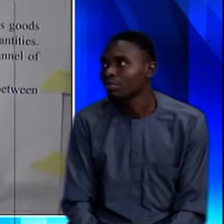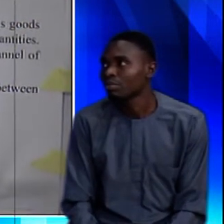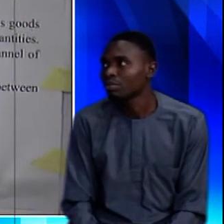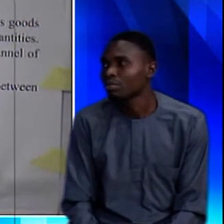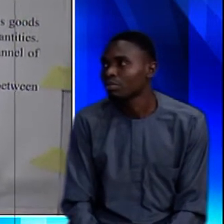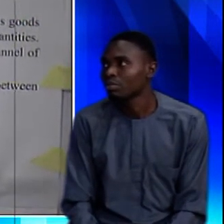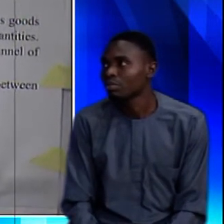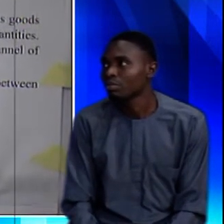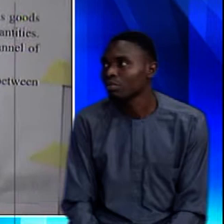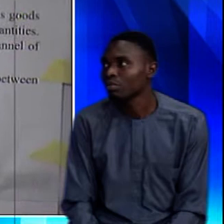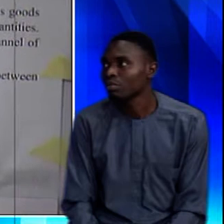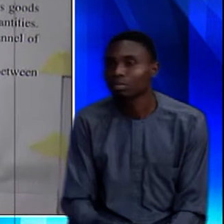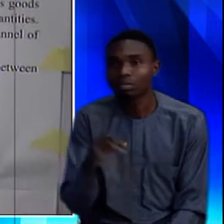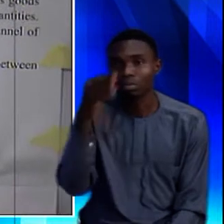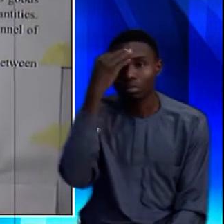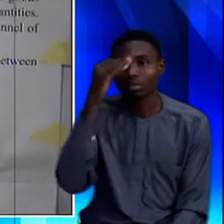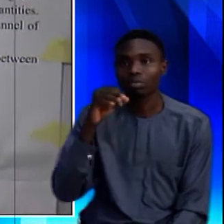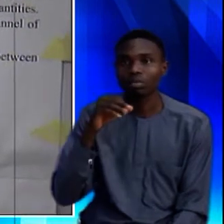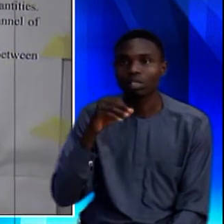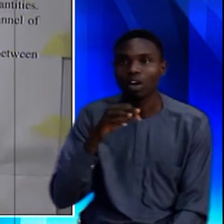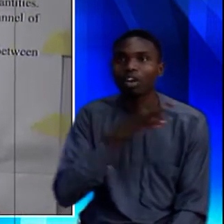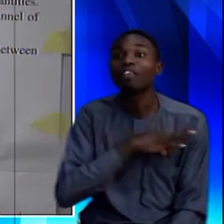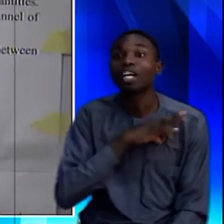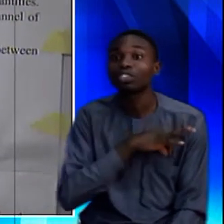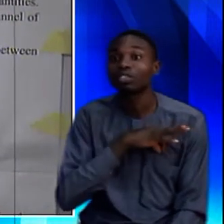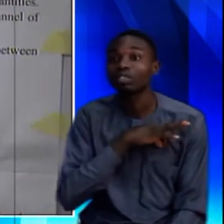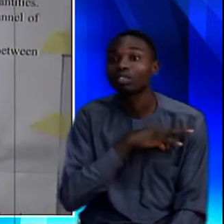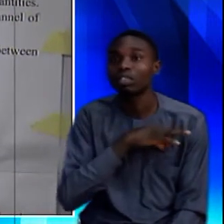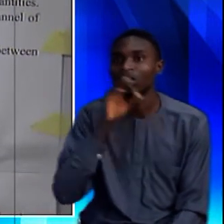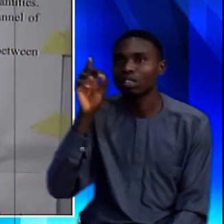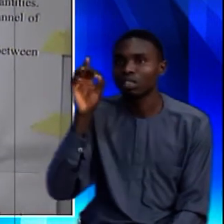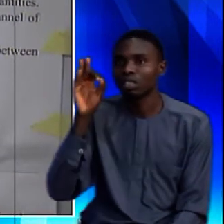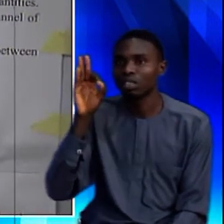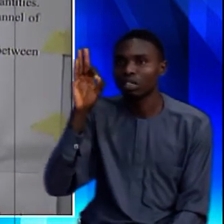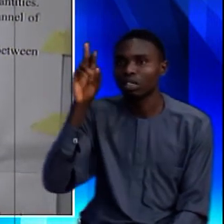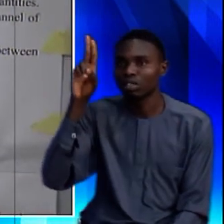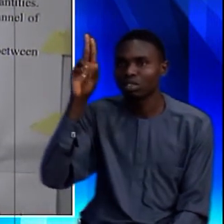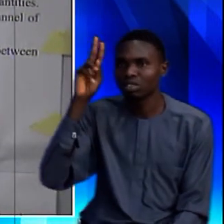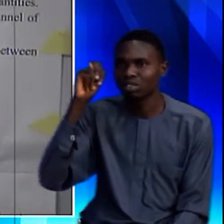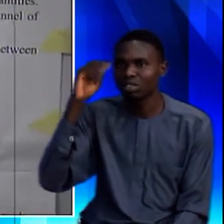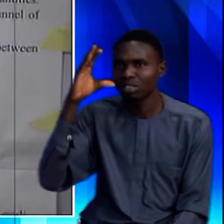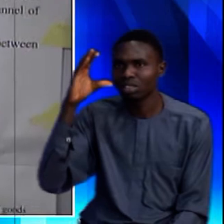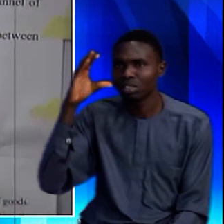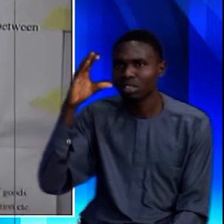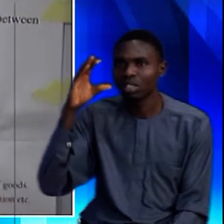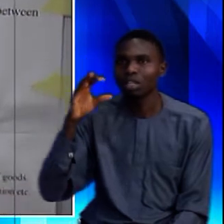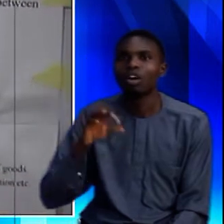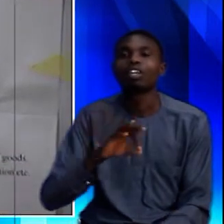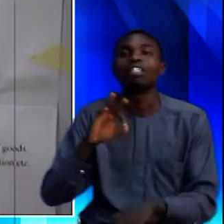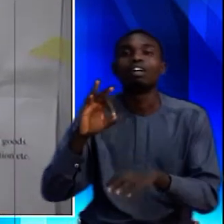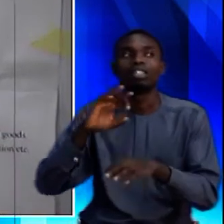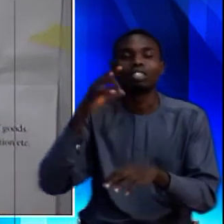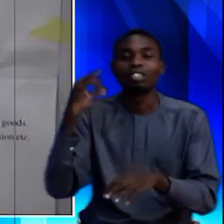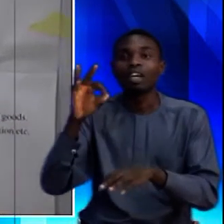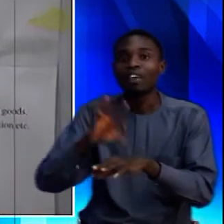the function he performs to the manufacturer, and also the function he performs to the retailer. Now if you look at it here, we